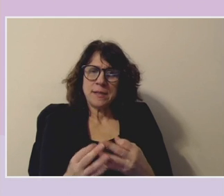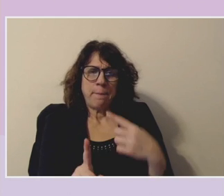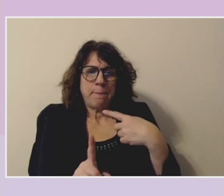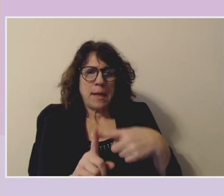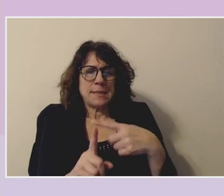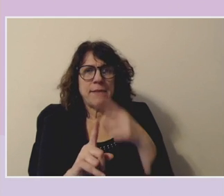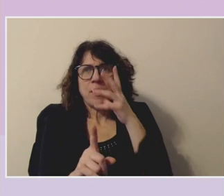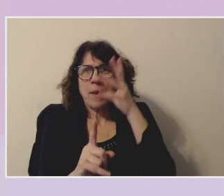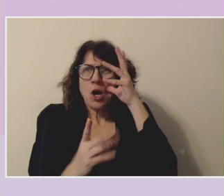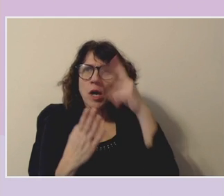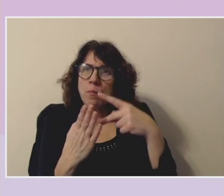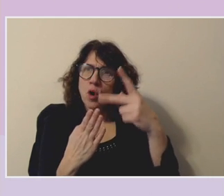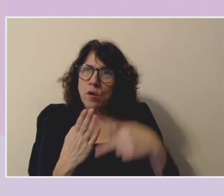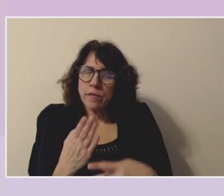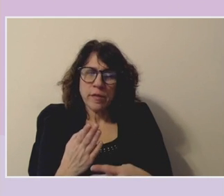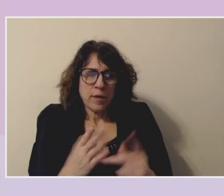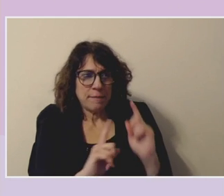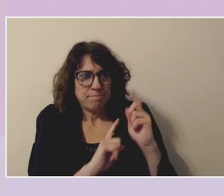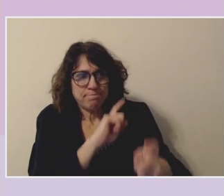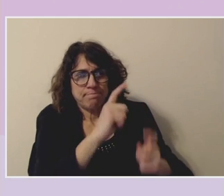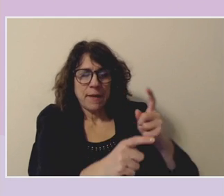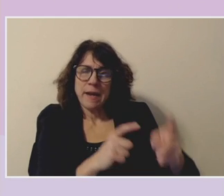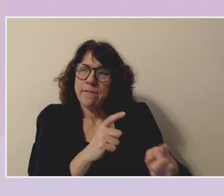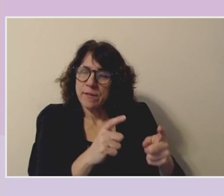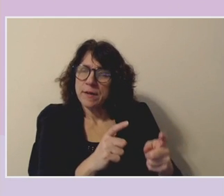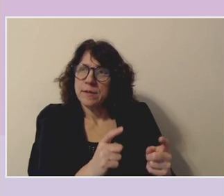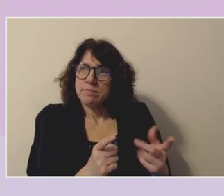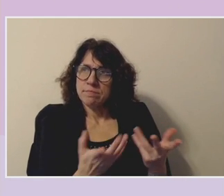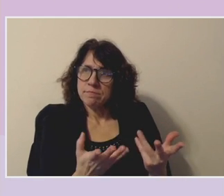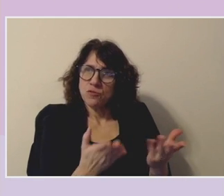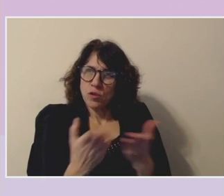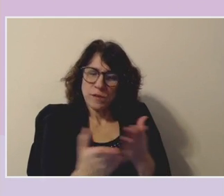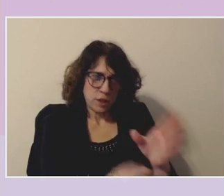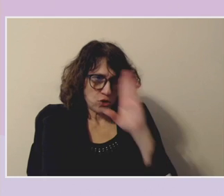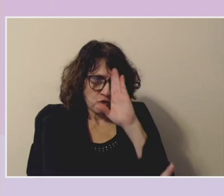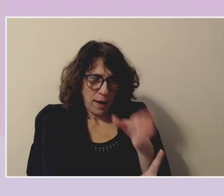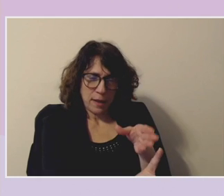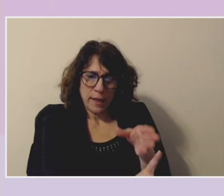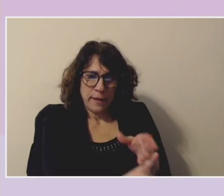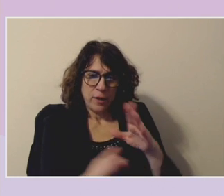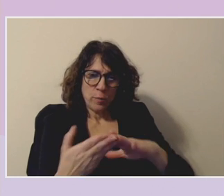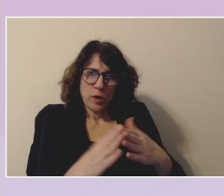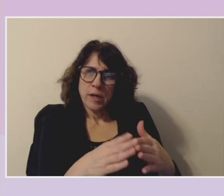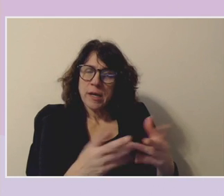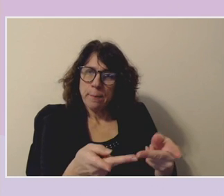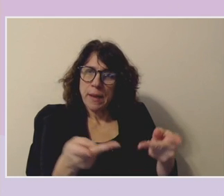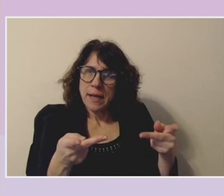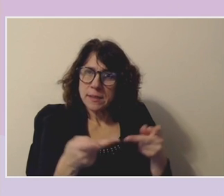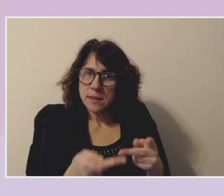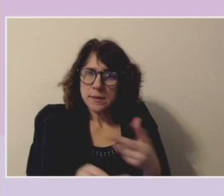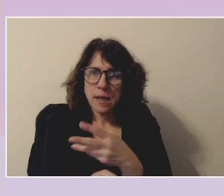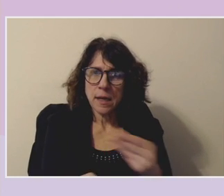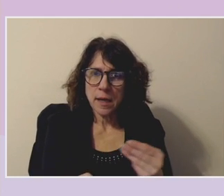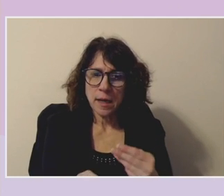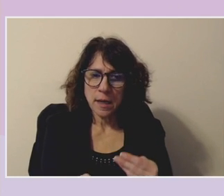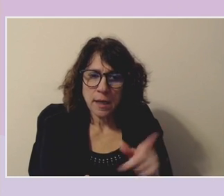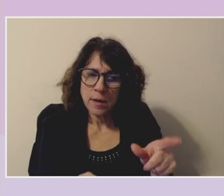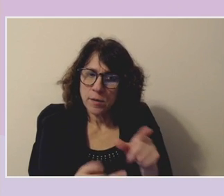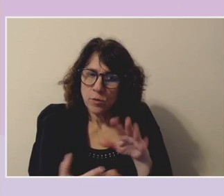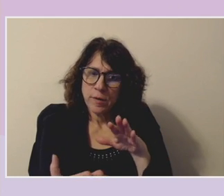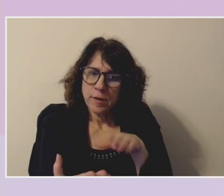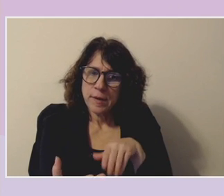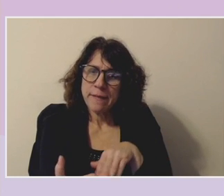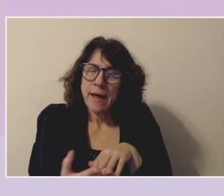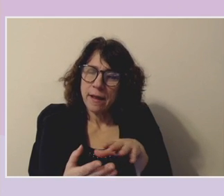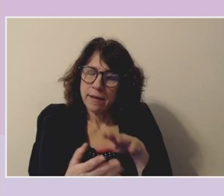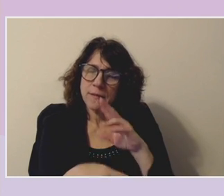these services directly in various community spaces, as well as kind of take that birth on approach, and as well as